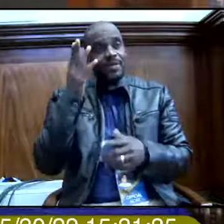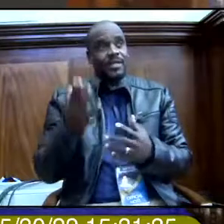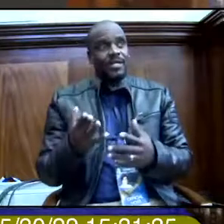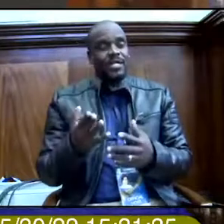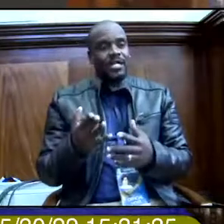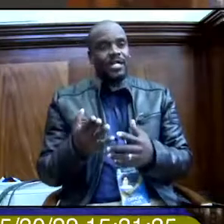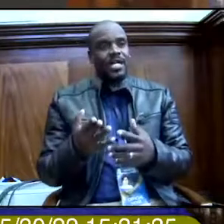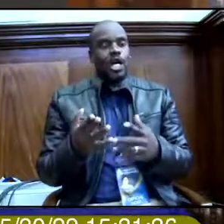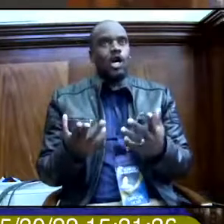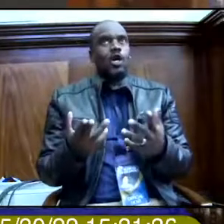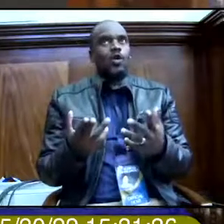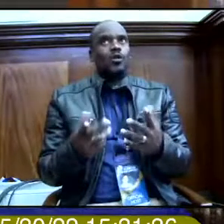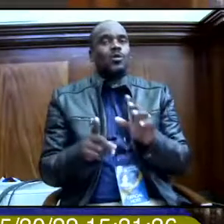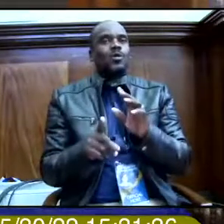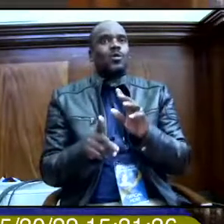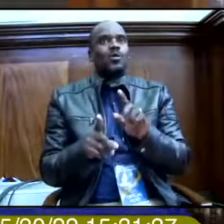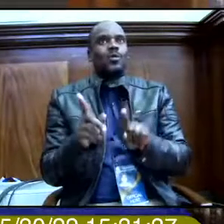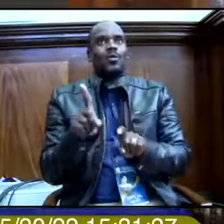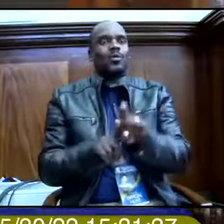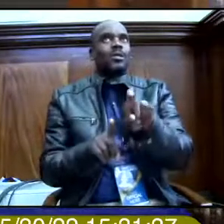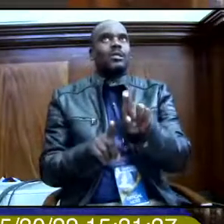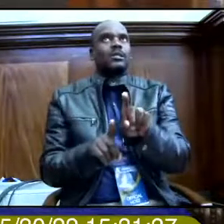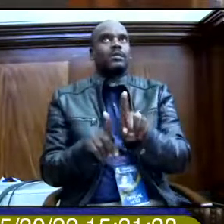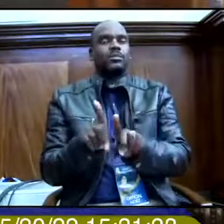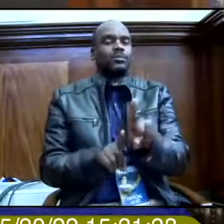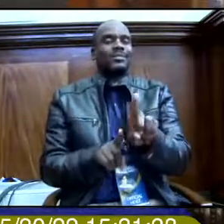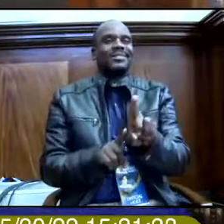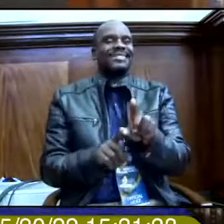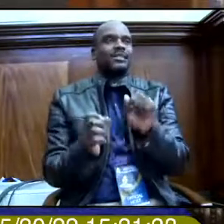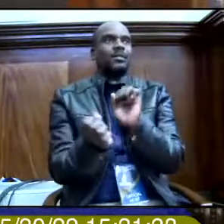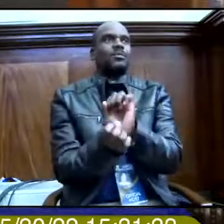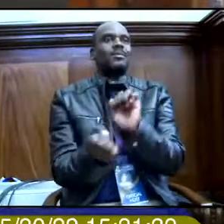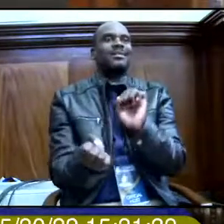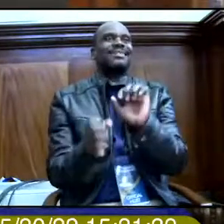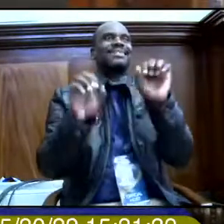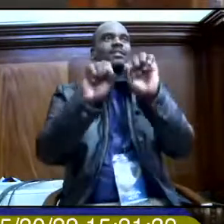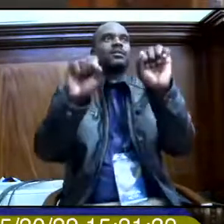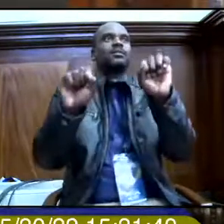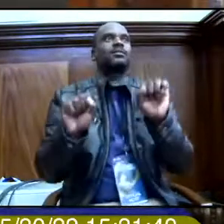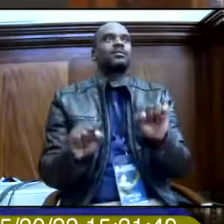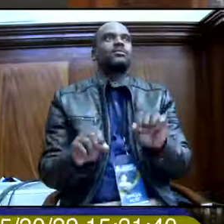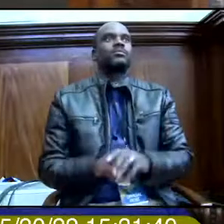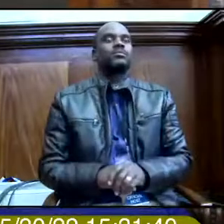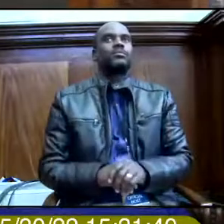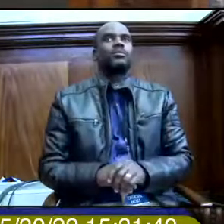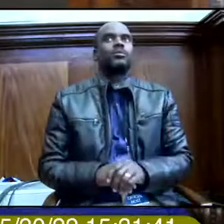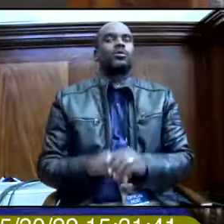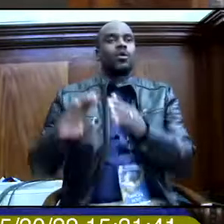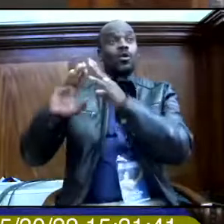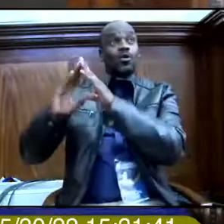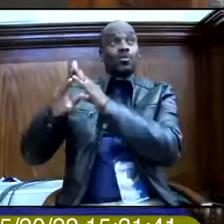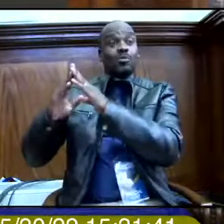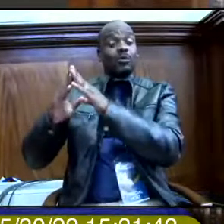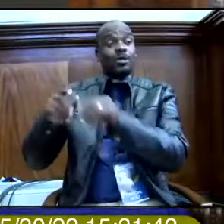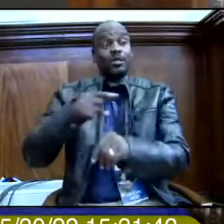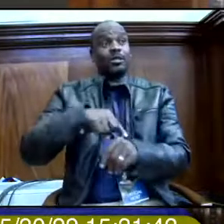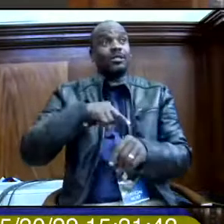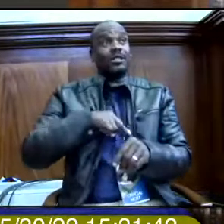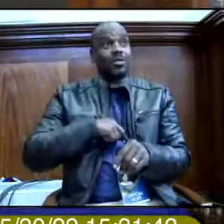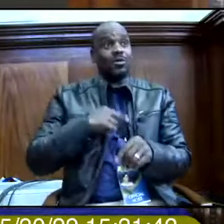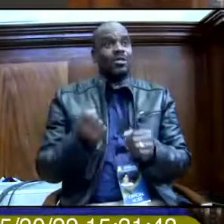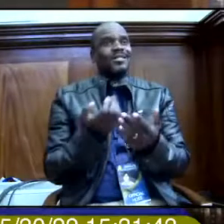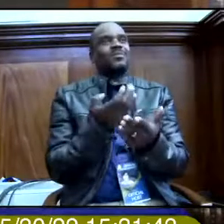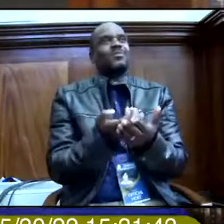apartheid style health insurance and health care system our society and its economy is